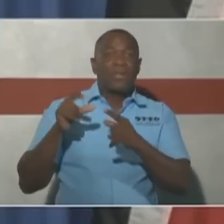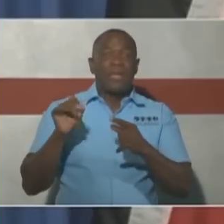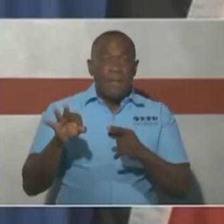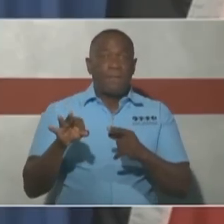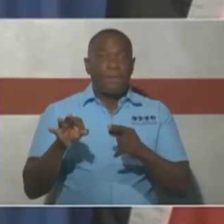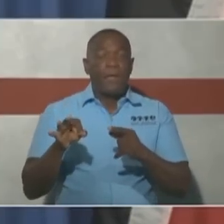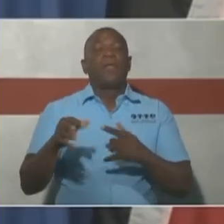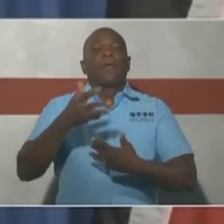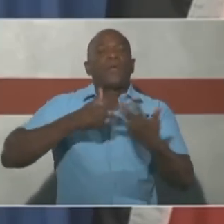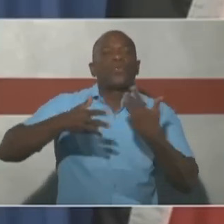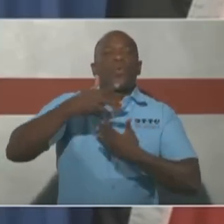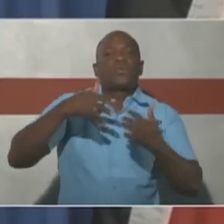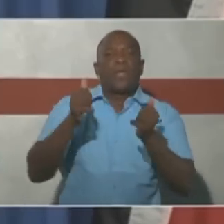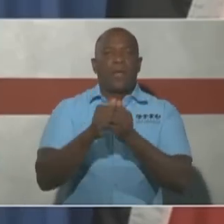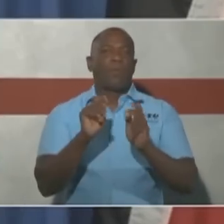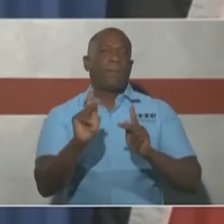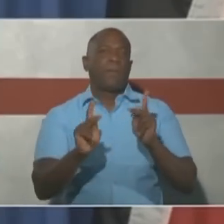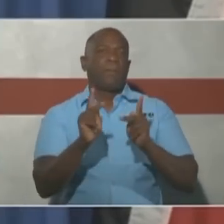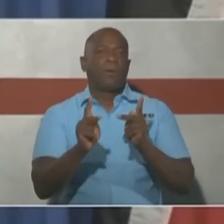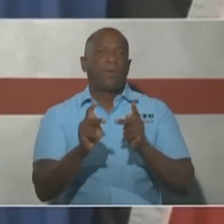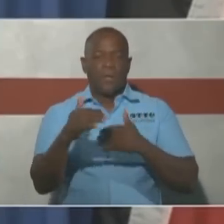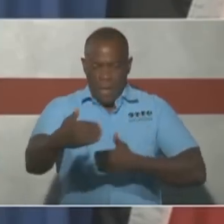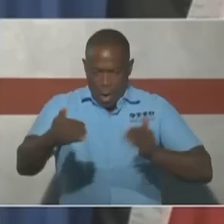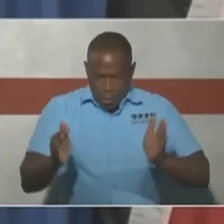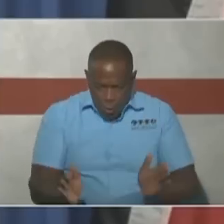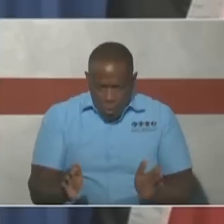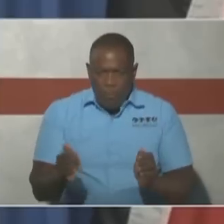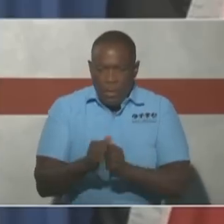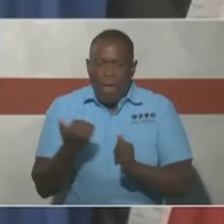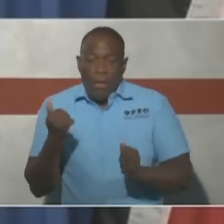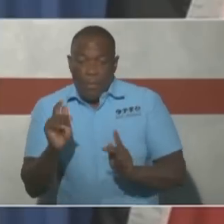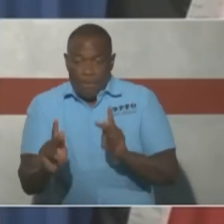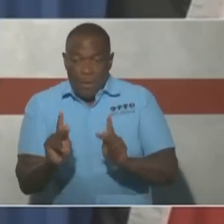this morning, I was going through the countries that are taking